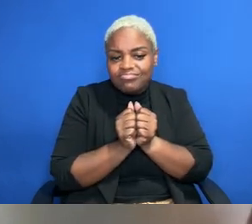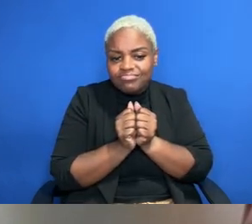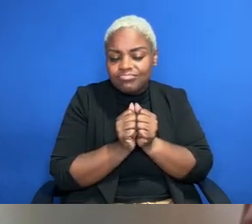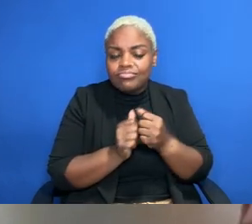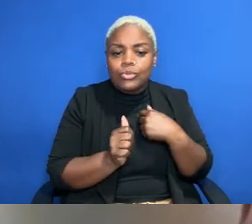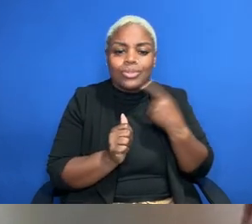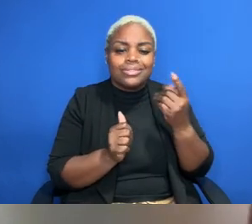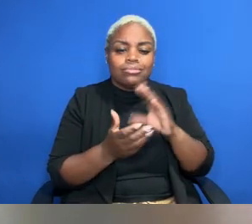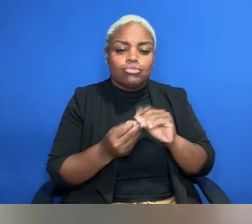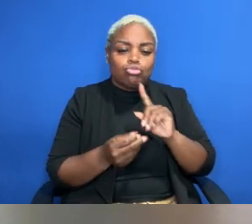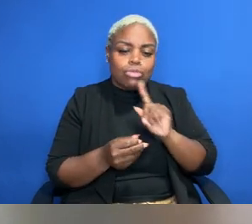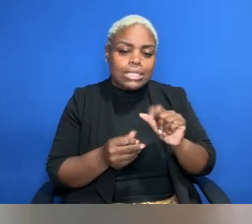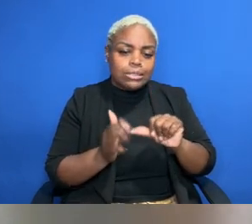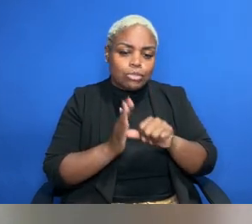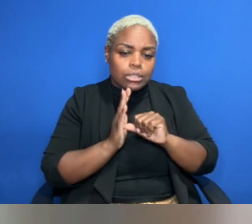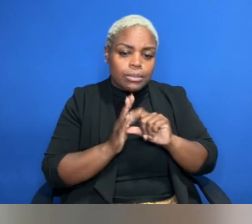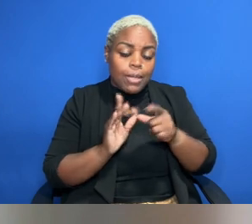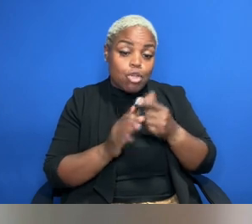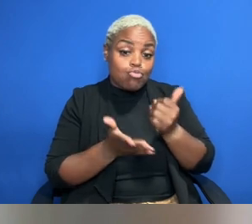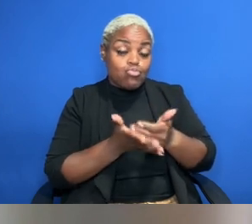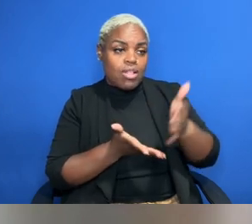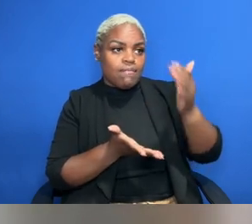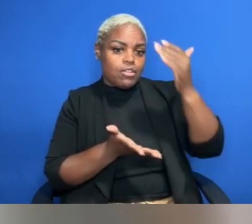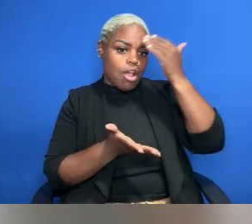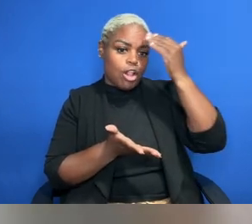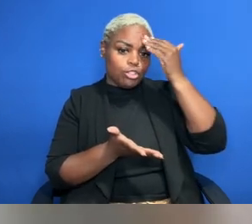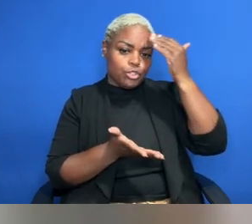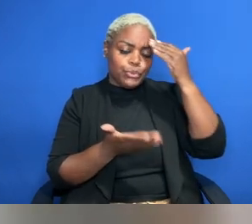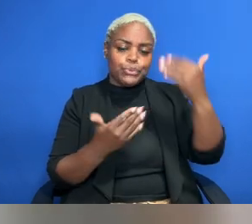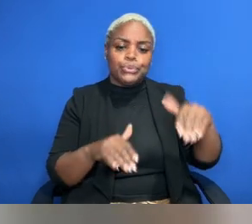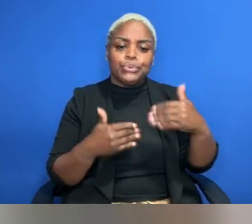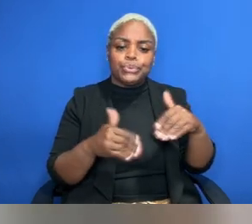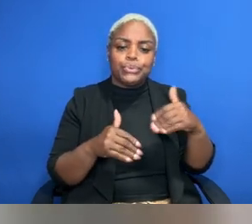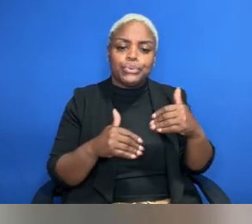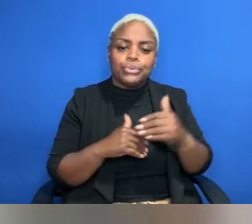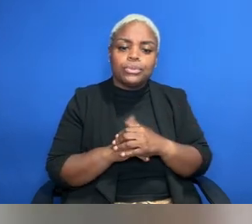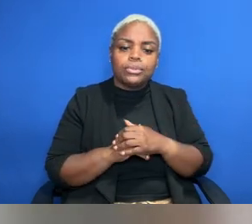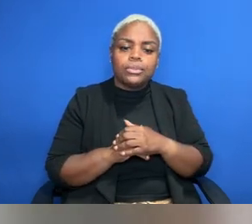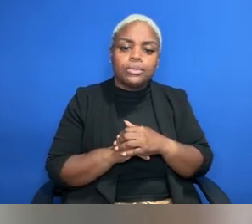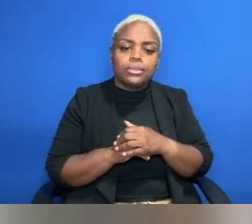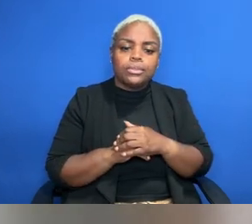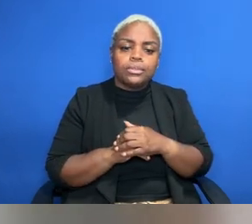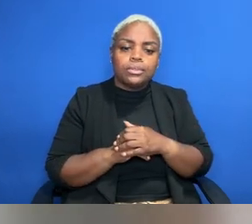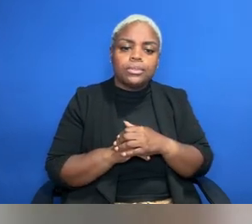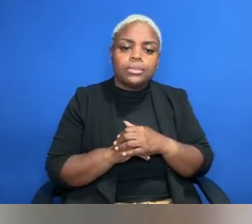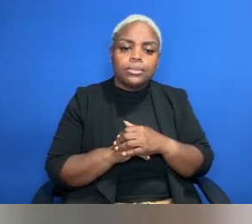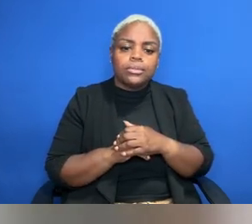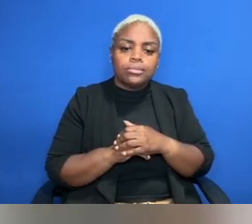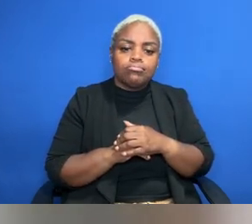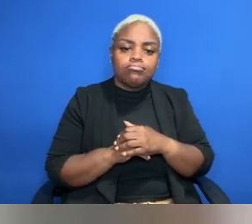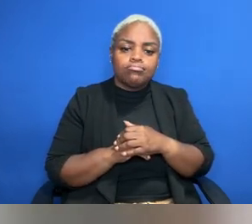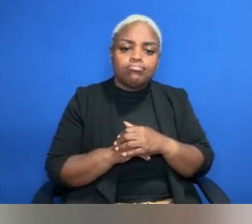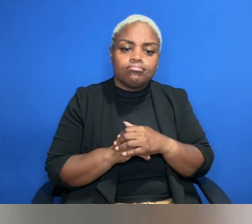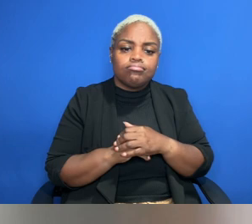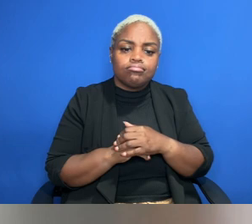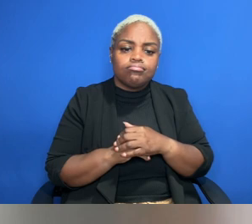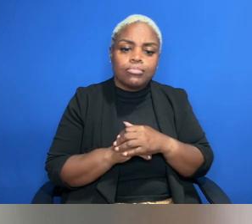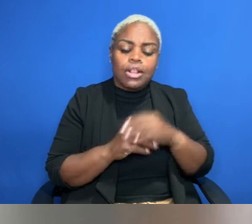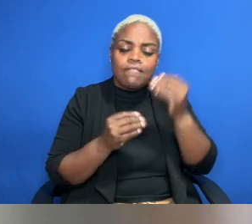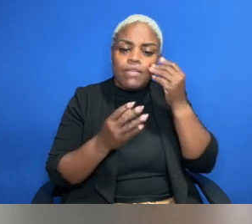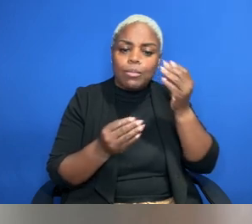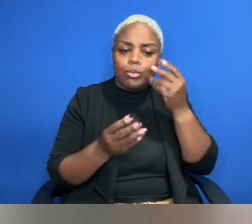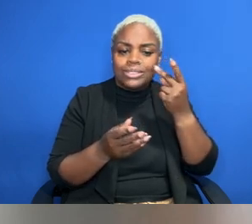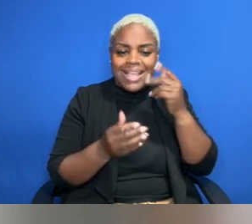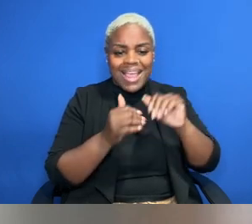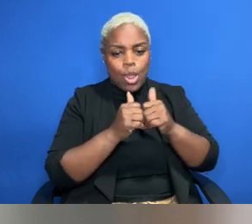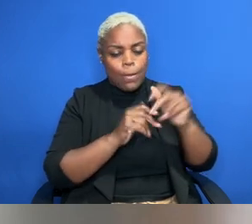this all together, and I just was really impressed with the wealth of knowledge and